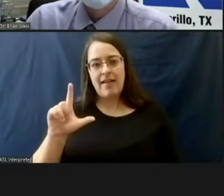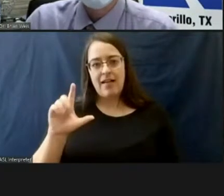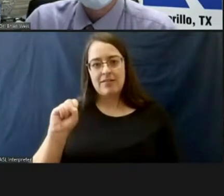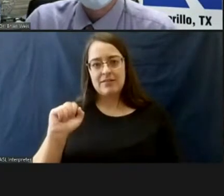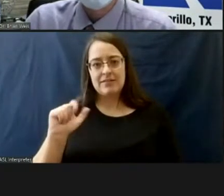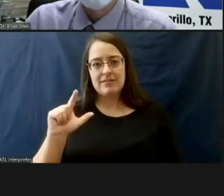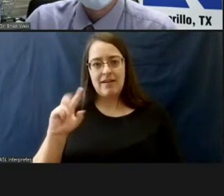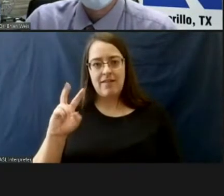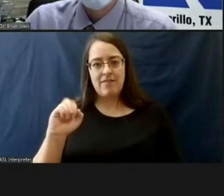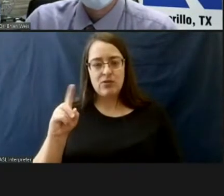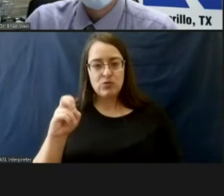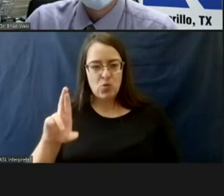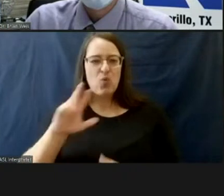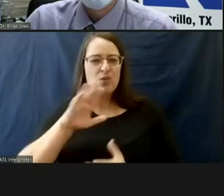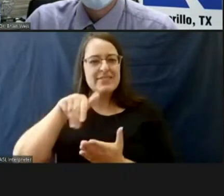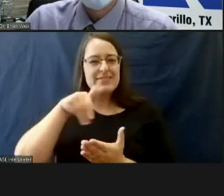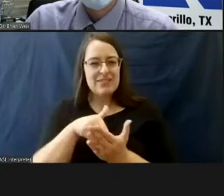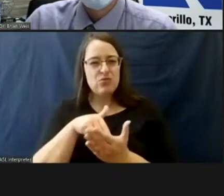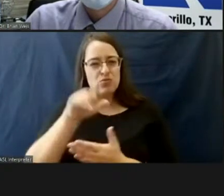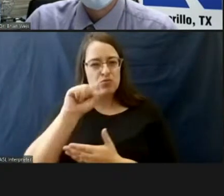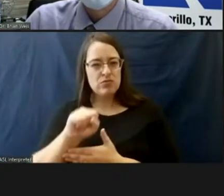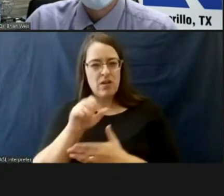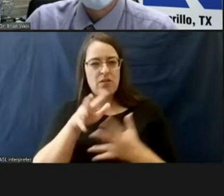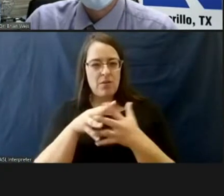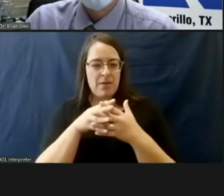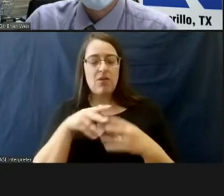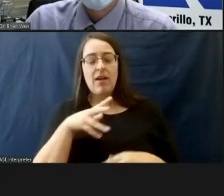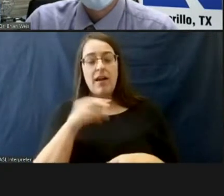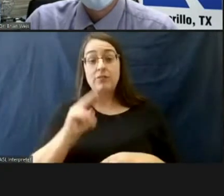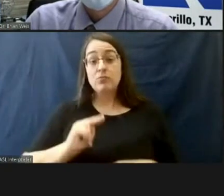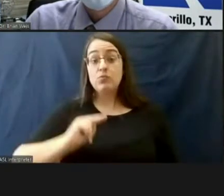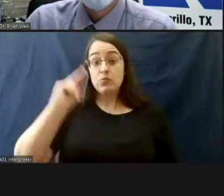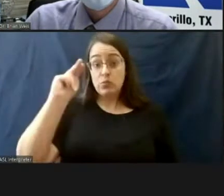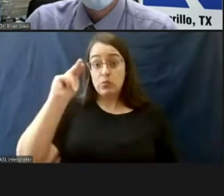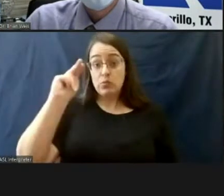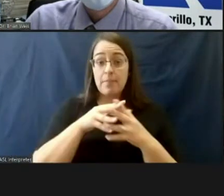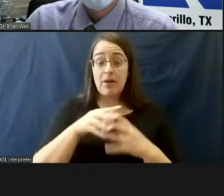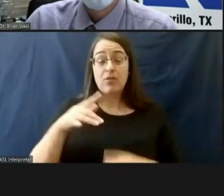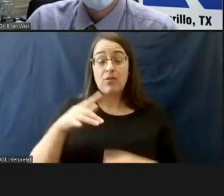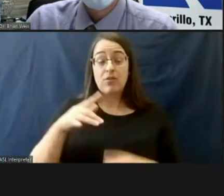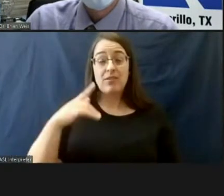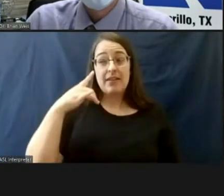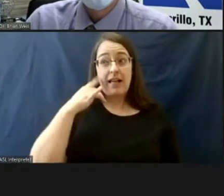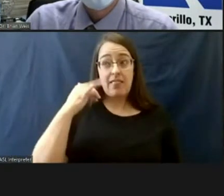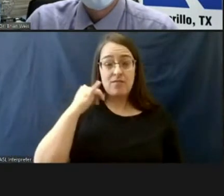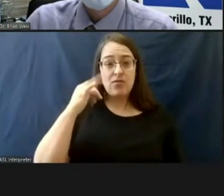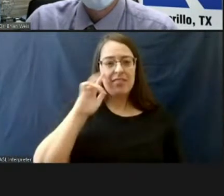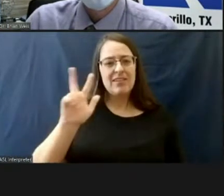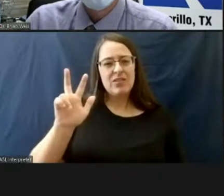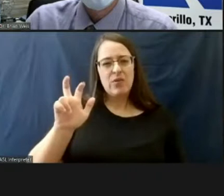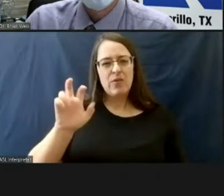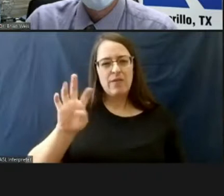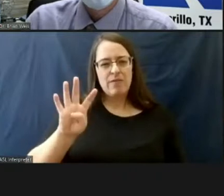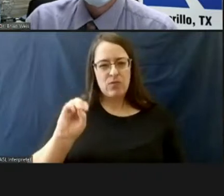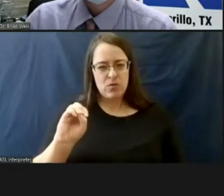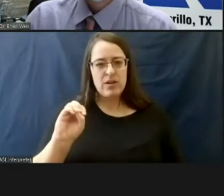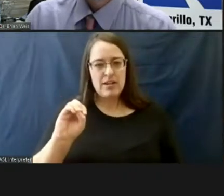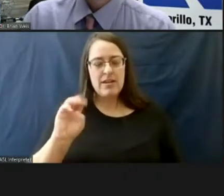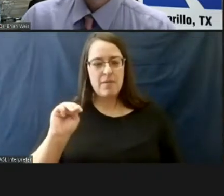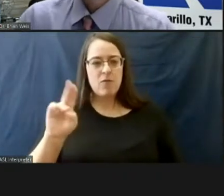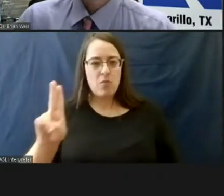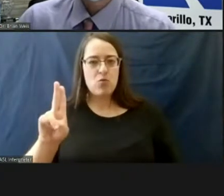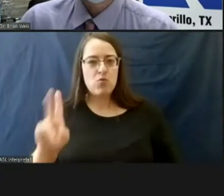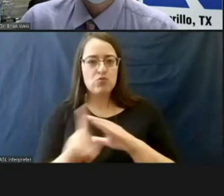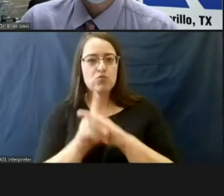additional Central American countries, and they mentioned North America. California, I believe, had 340 some odd cases of the Mu